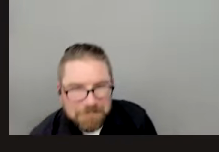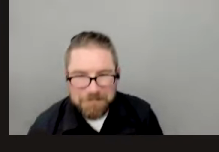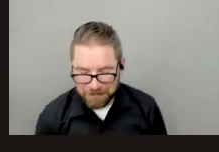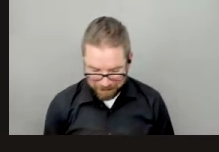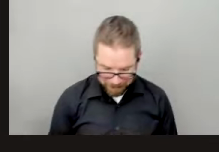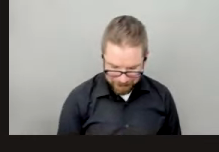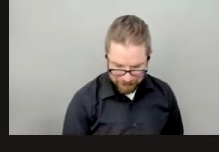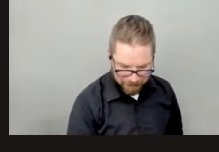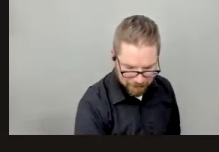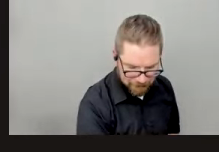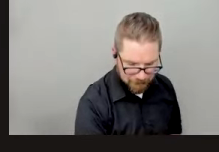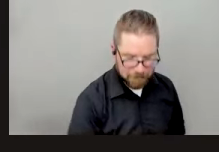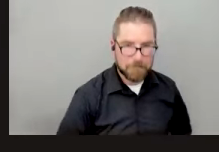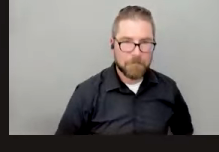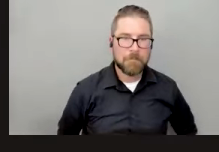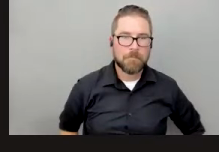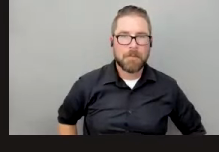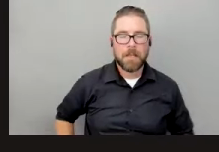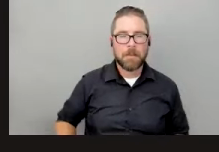medical professionals to discuss over.